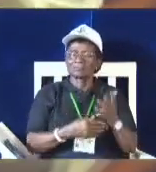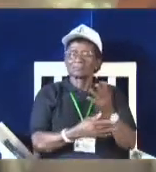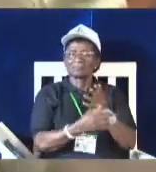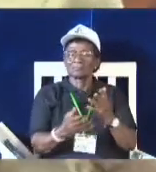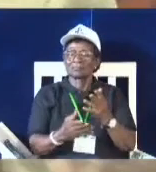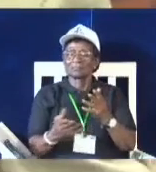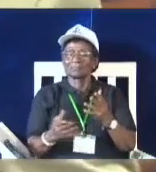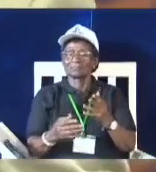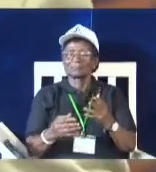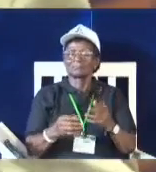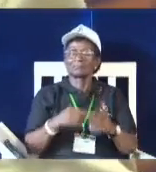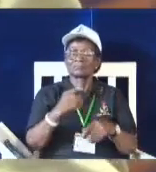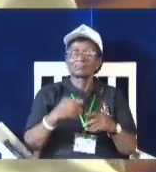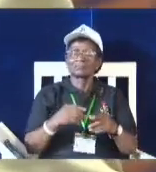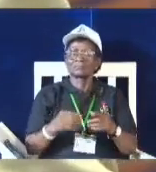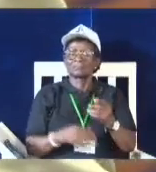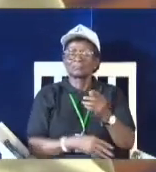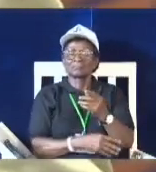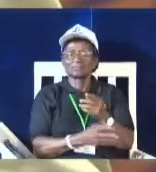I will serve your God.